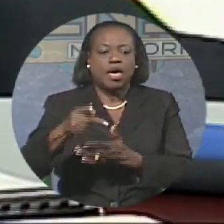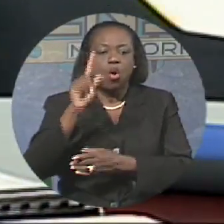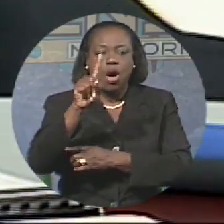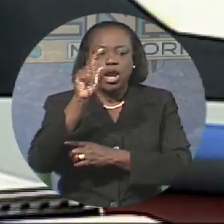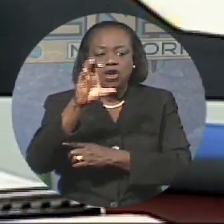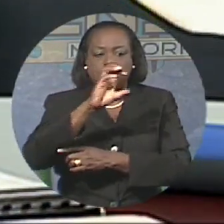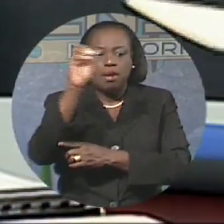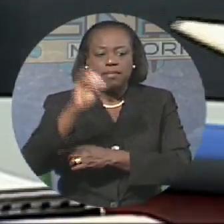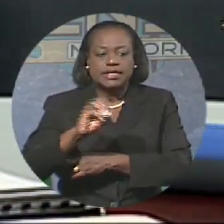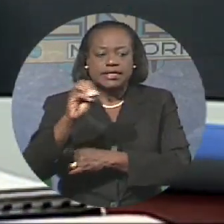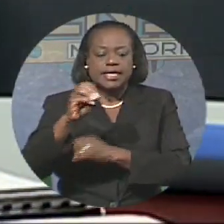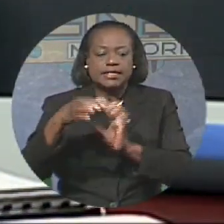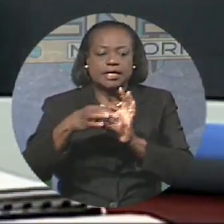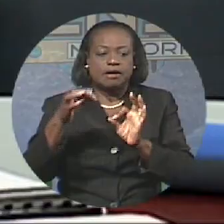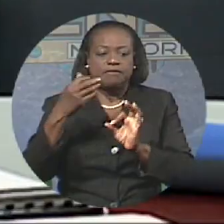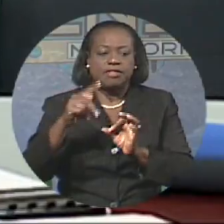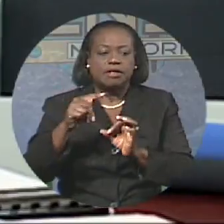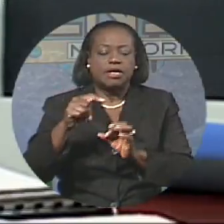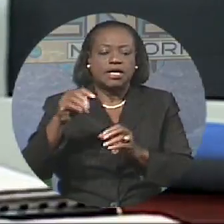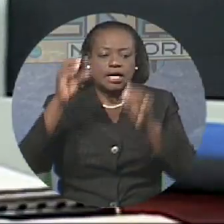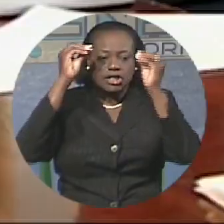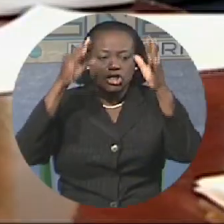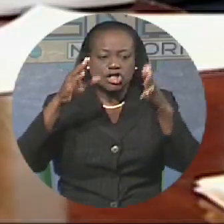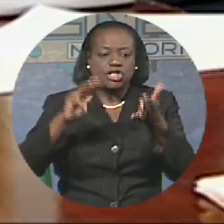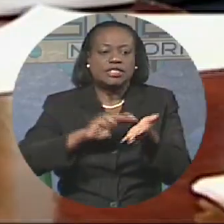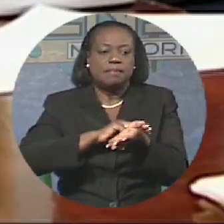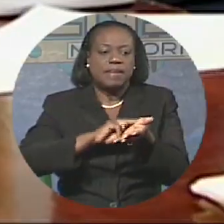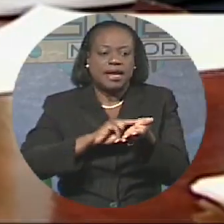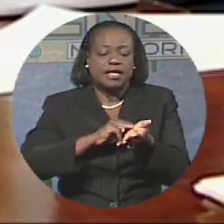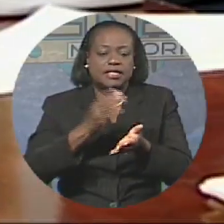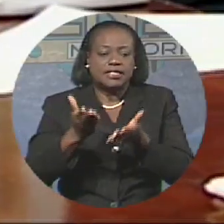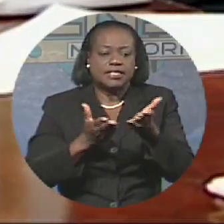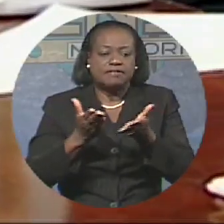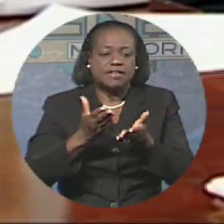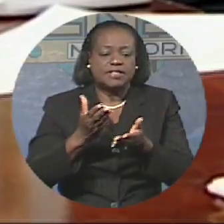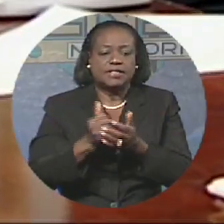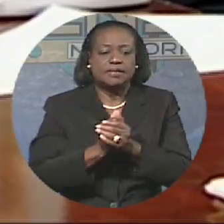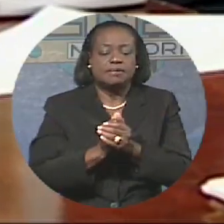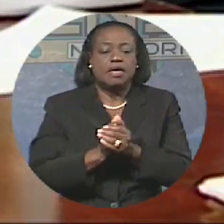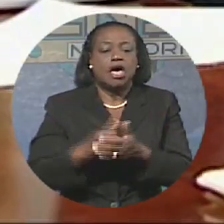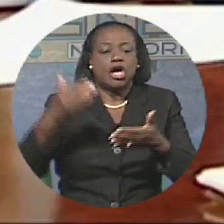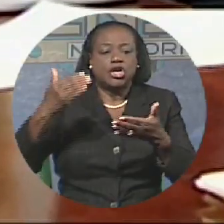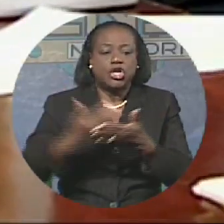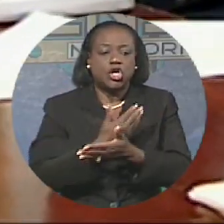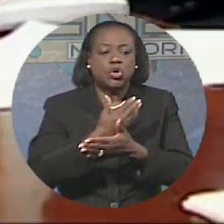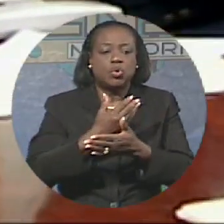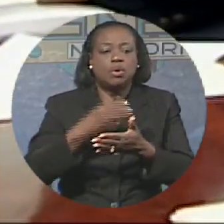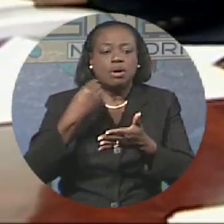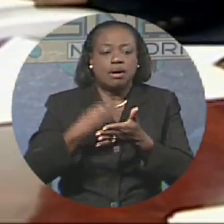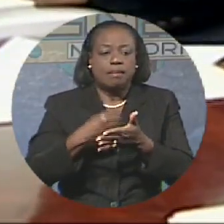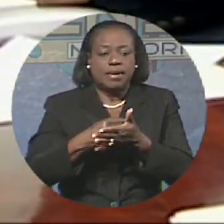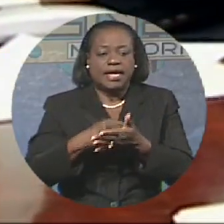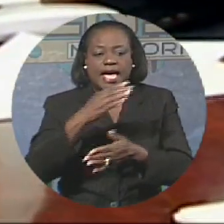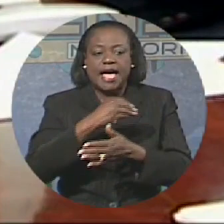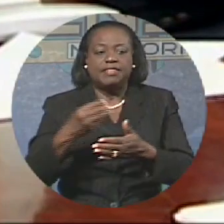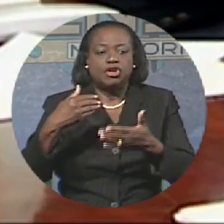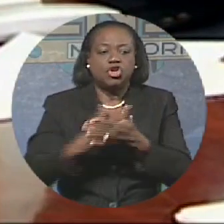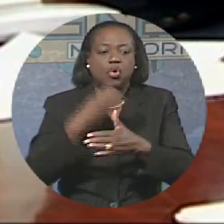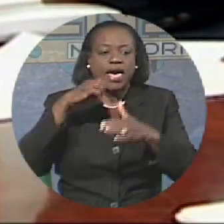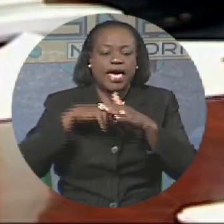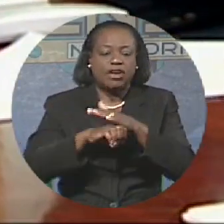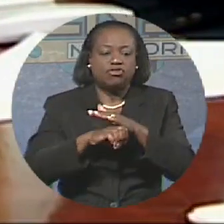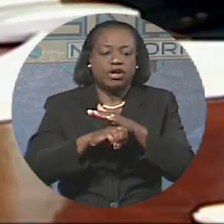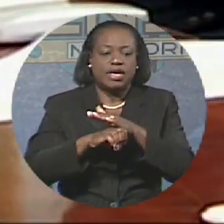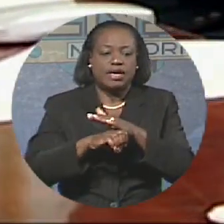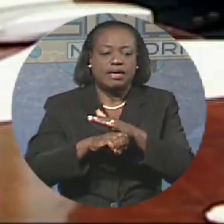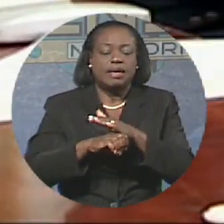that members are granted a 12% increase over 3 years, a new salary scale be implemented, and that entry-level salaries be increased